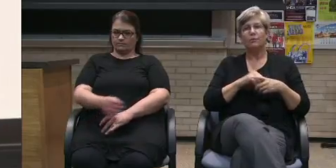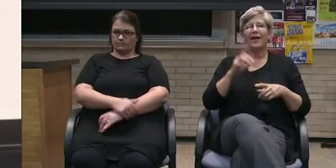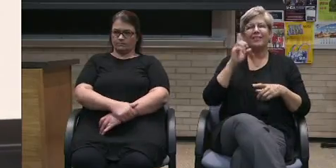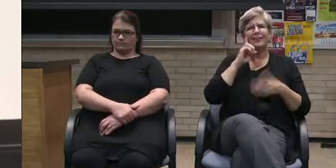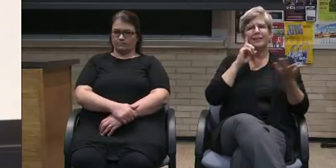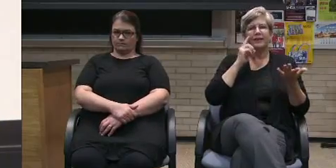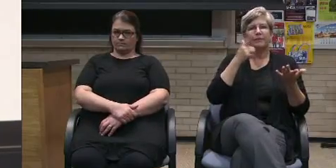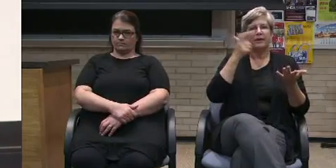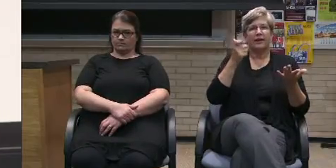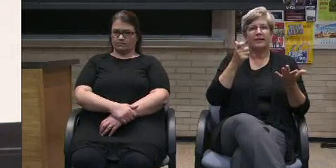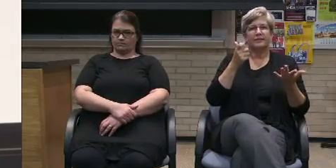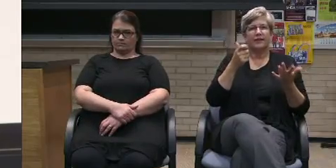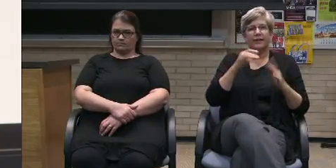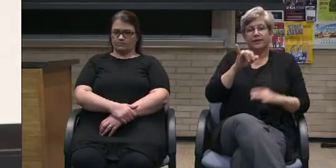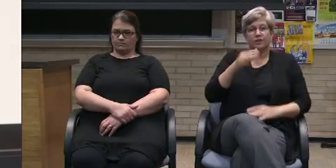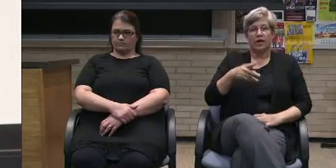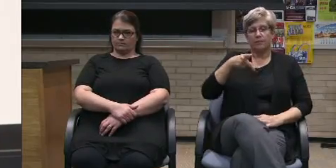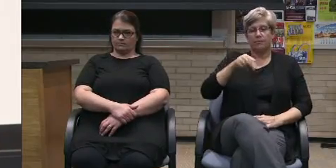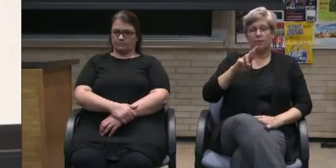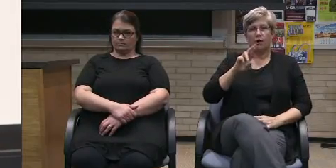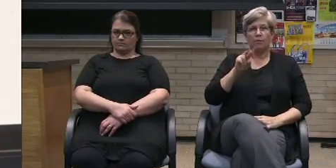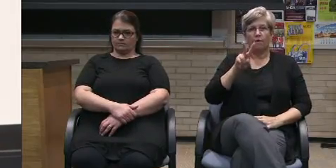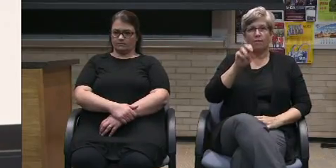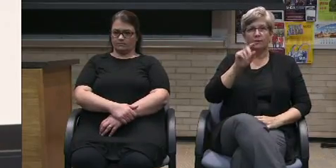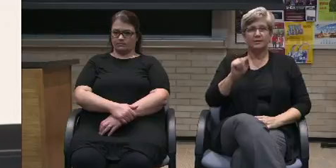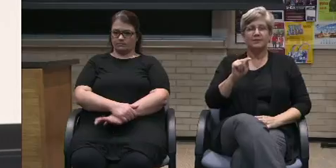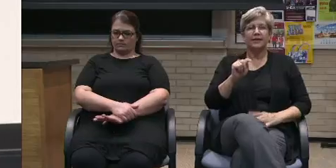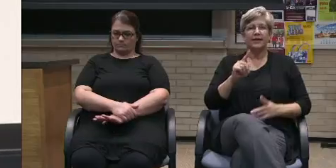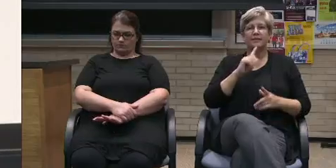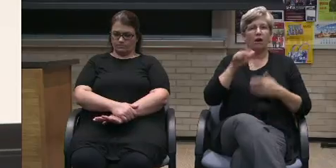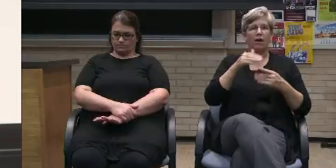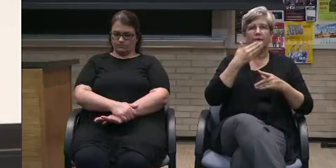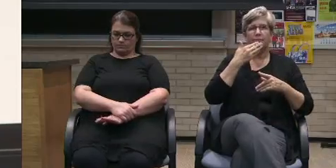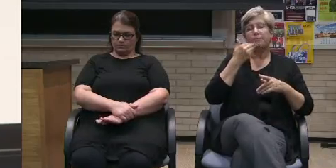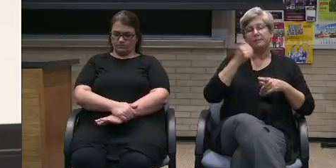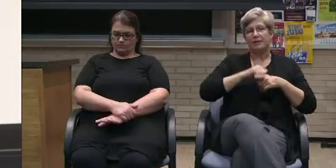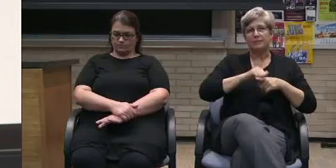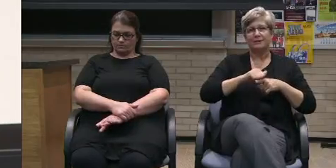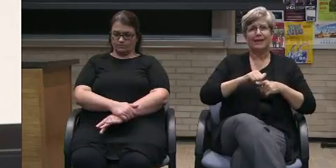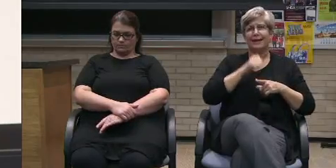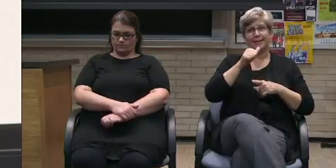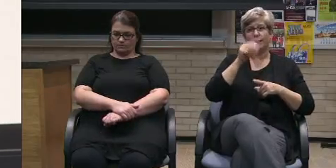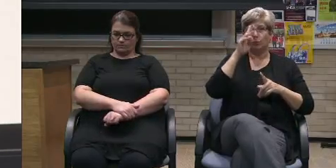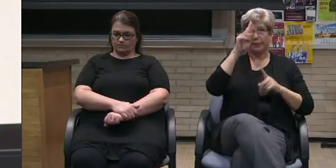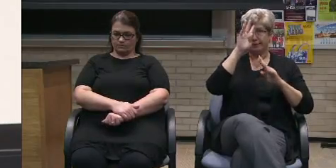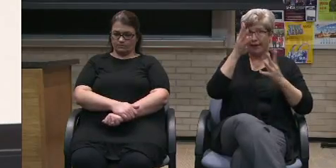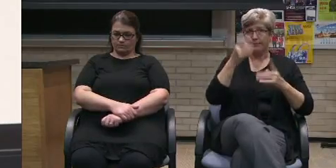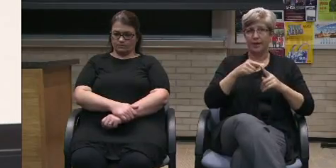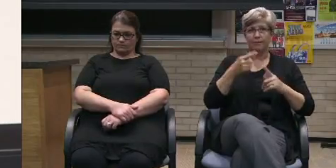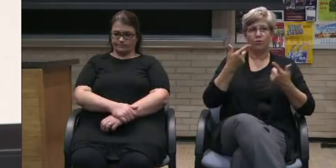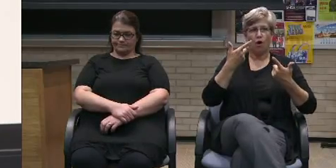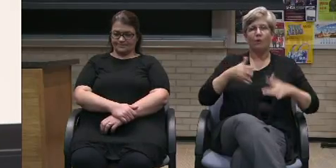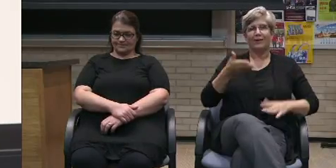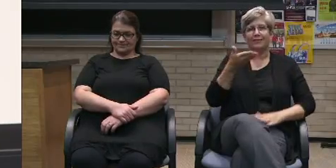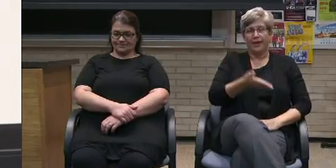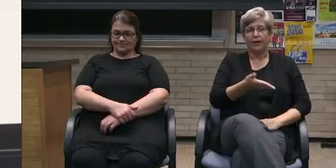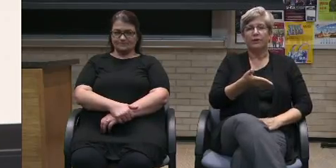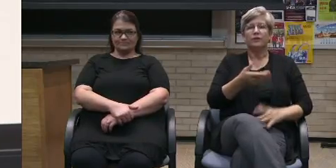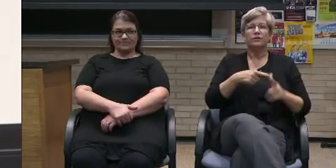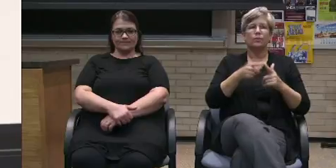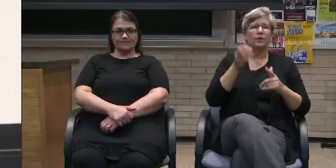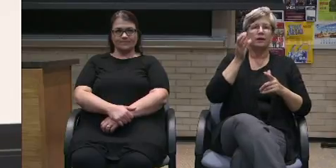these things are best practices. I didn't come up with all of them. I adapted things. They're in the literature. You know, the idea or the concept of